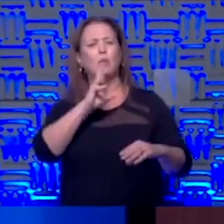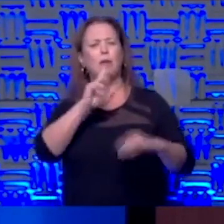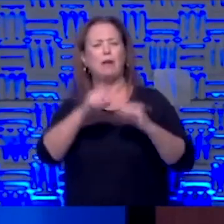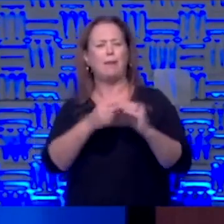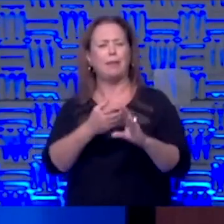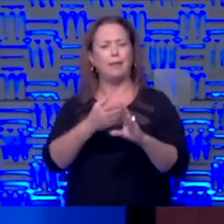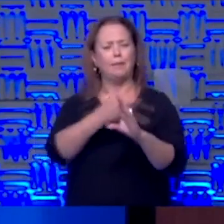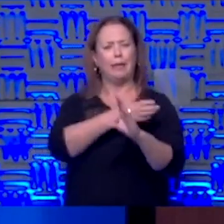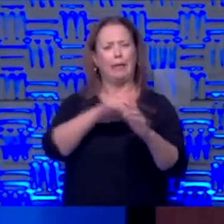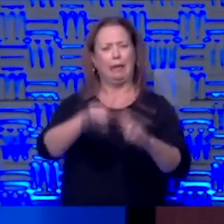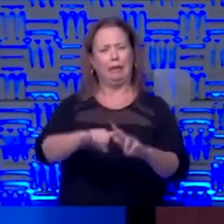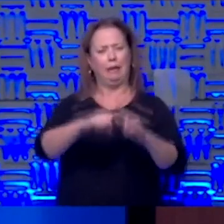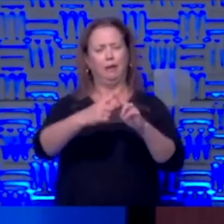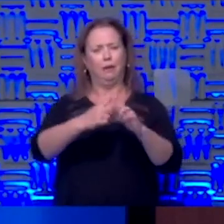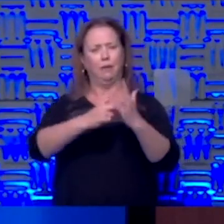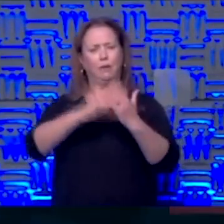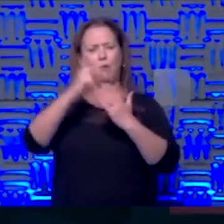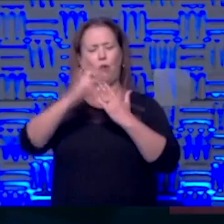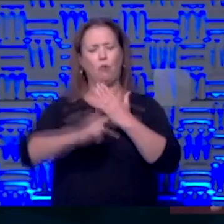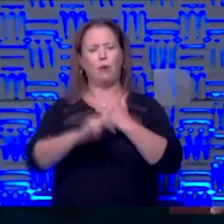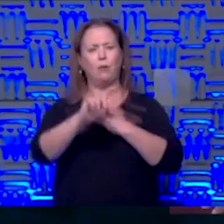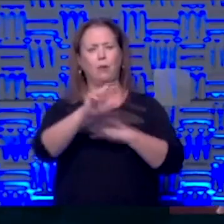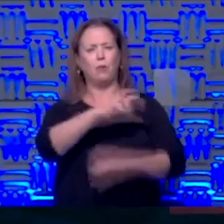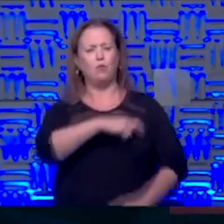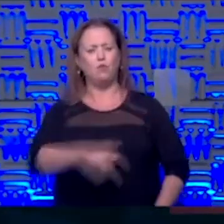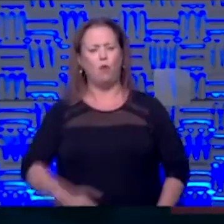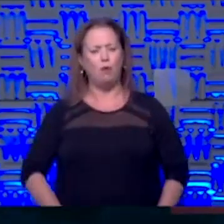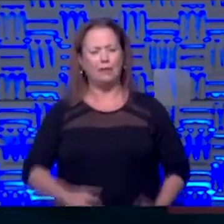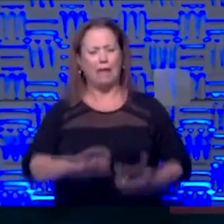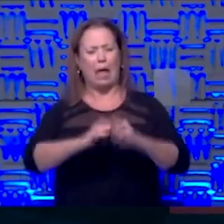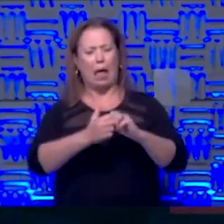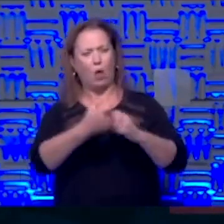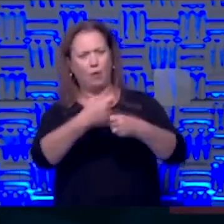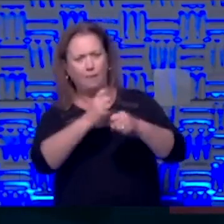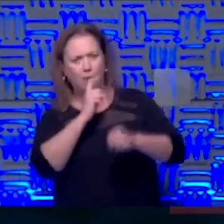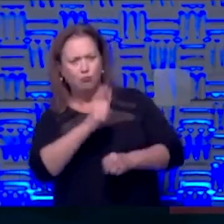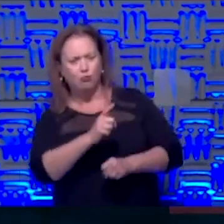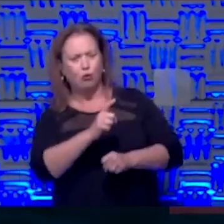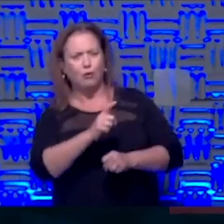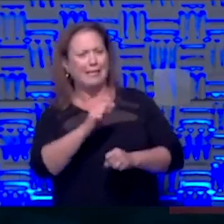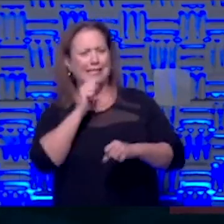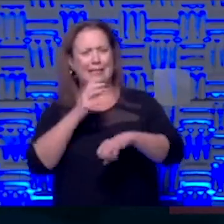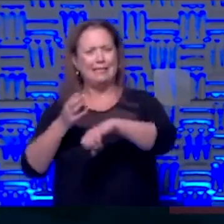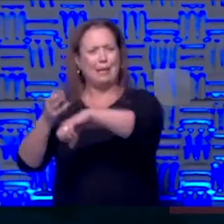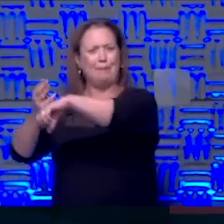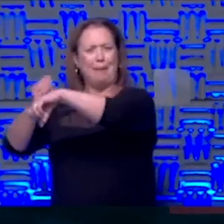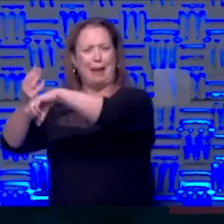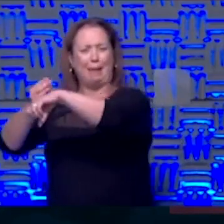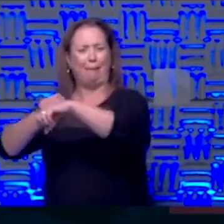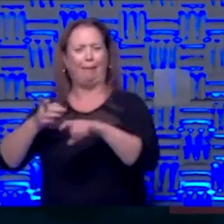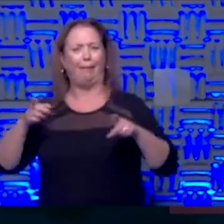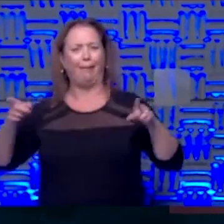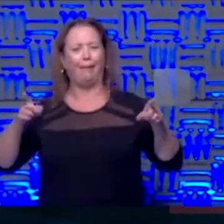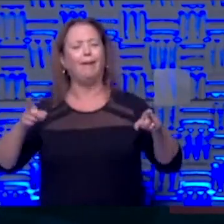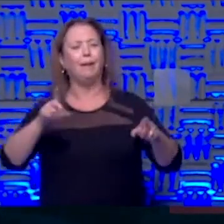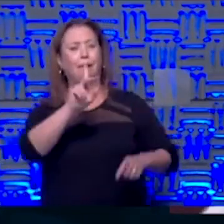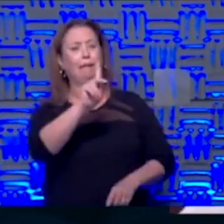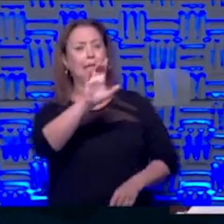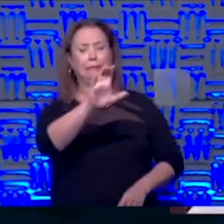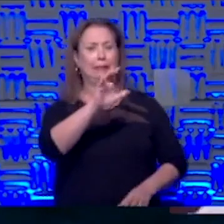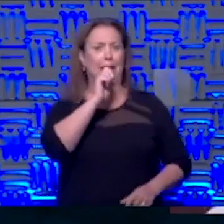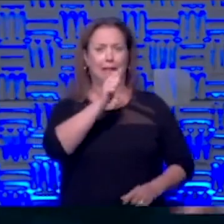beginning, Vince, but what can the Royals do to make sure that what happened in Miami doesn't happen with Kansas City?